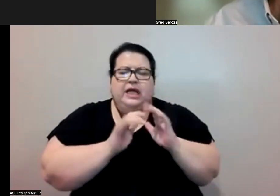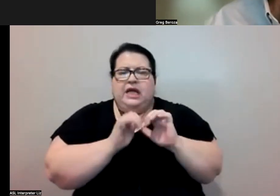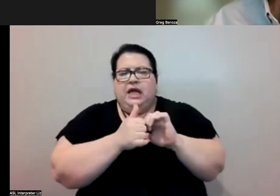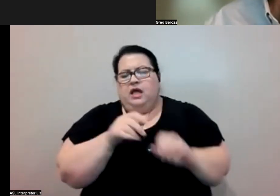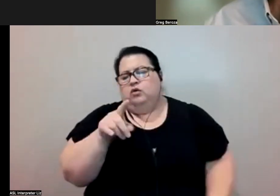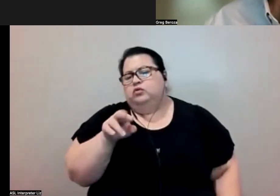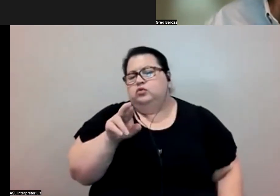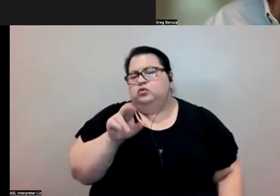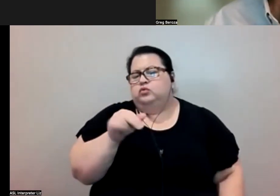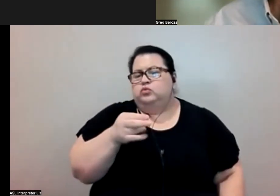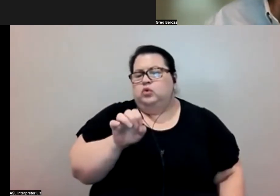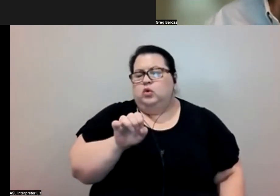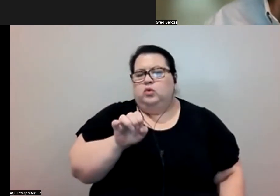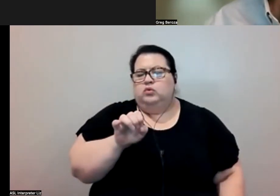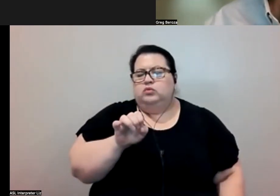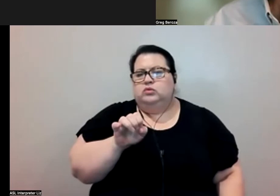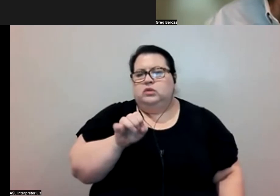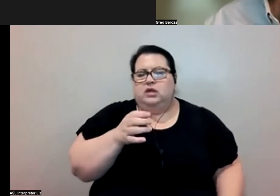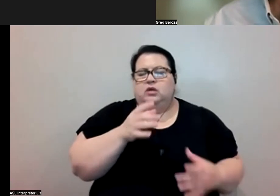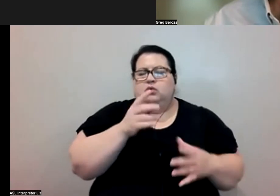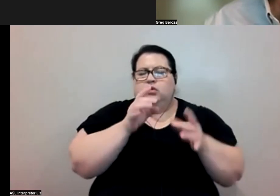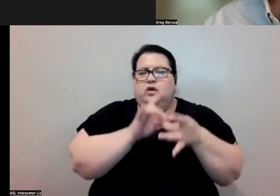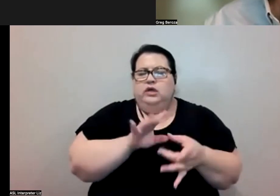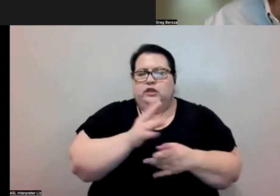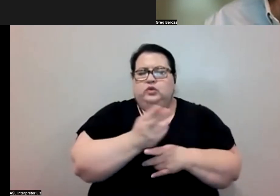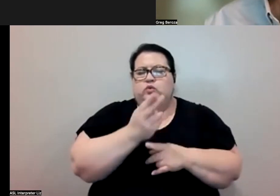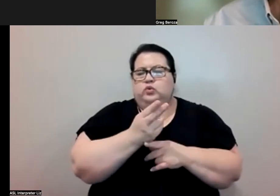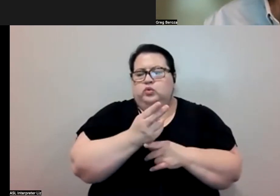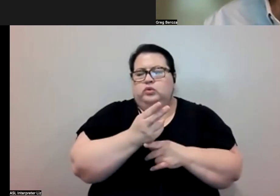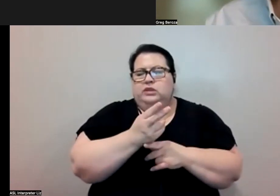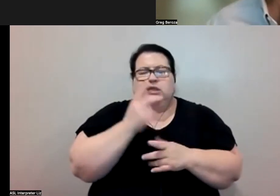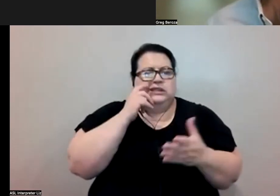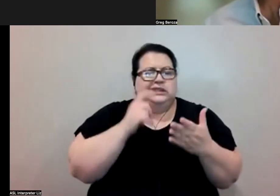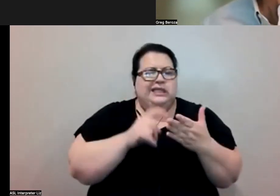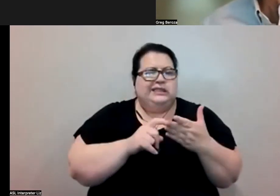been a factor with respect to its use in detecting earthquakes?